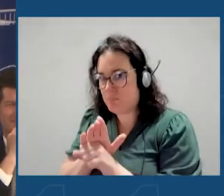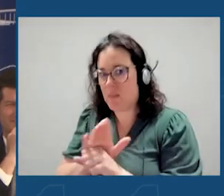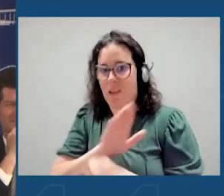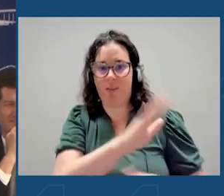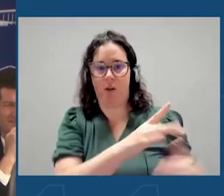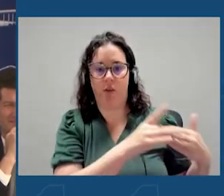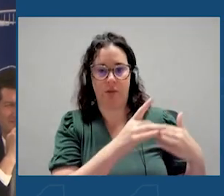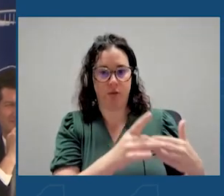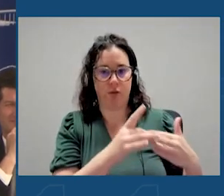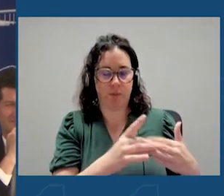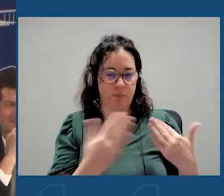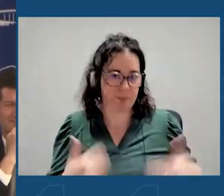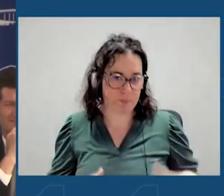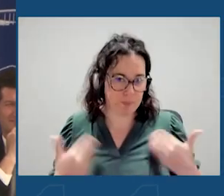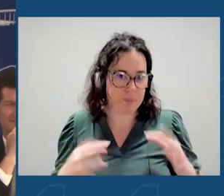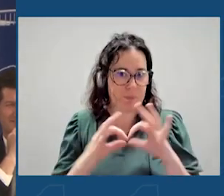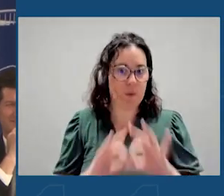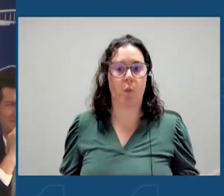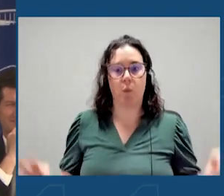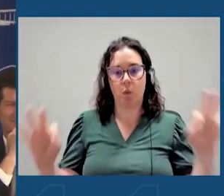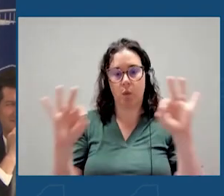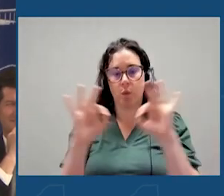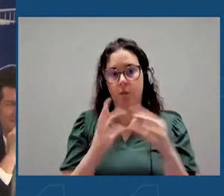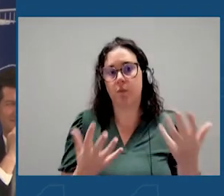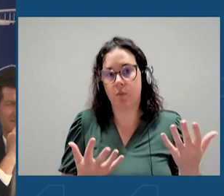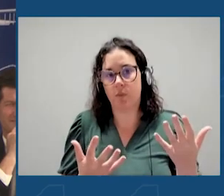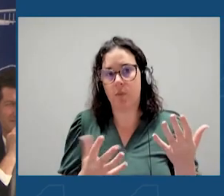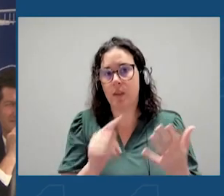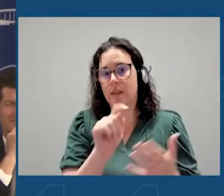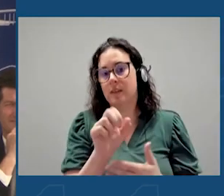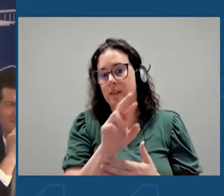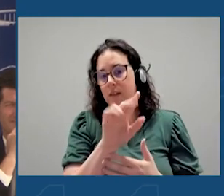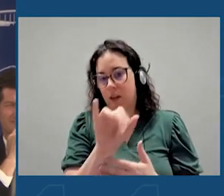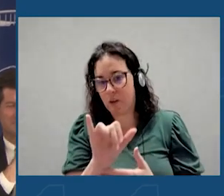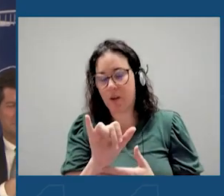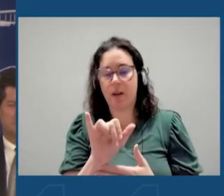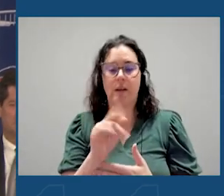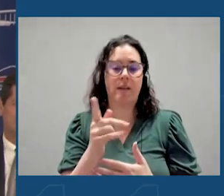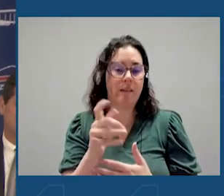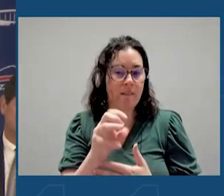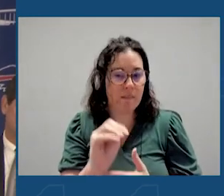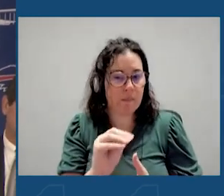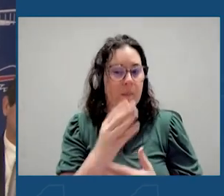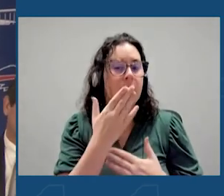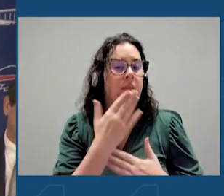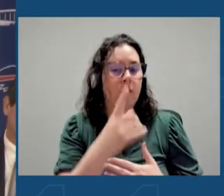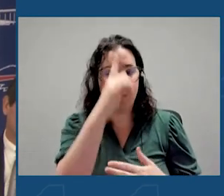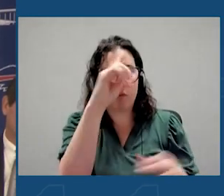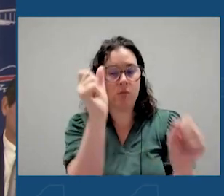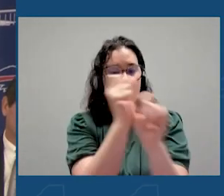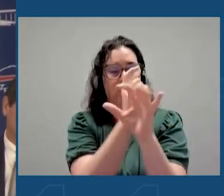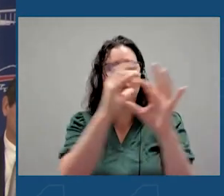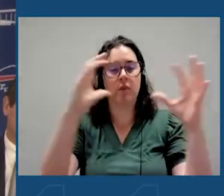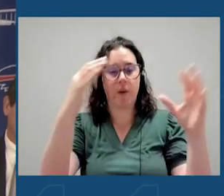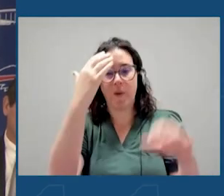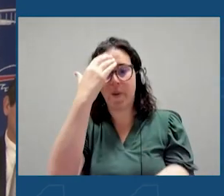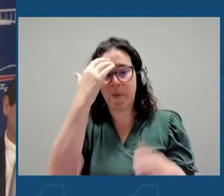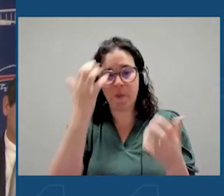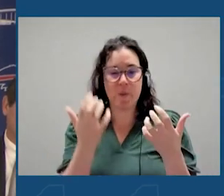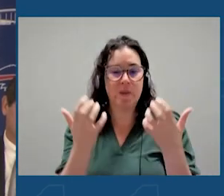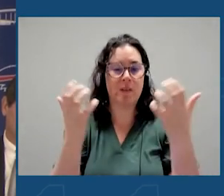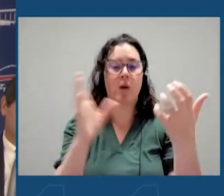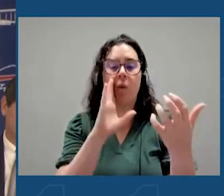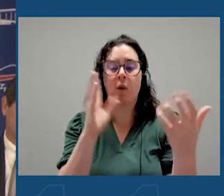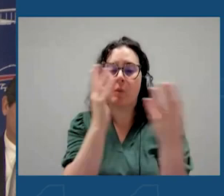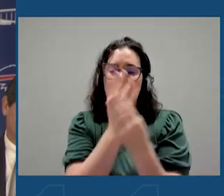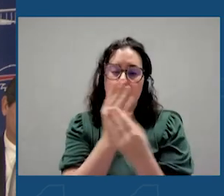And so to Terry and Kim, for your vision, I know the stadium is going to be a remarkable legacy